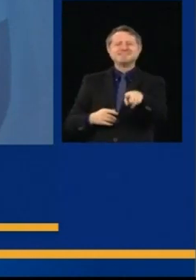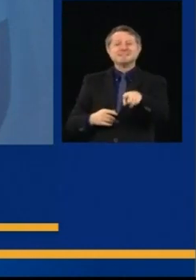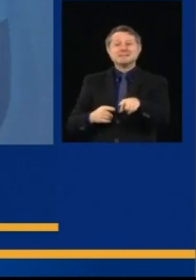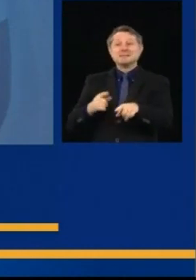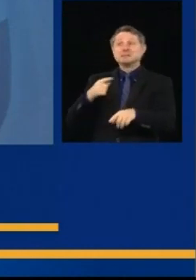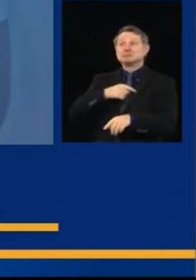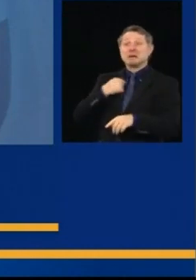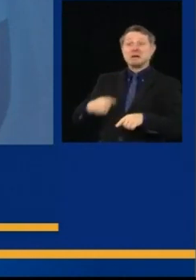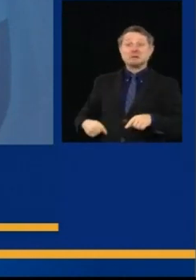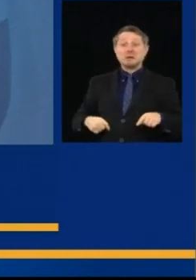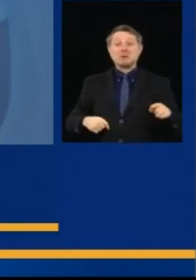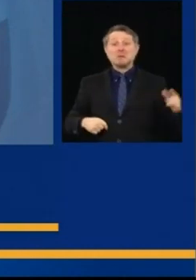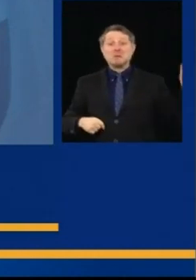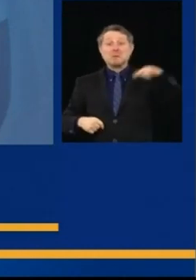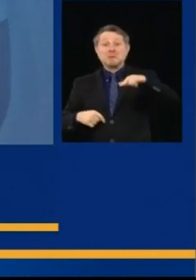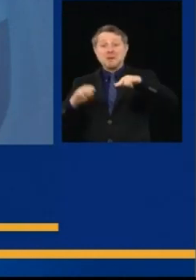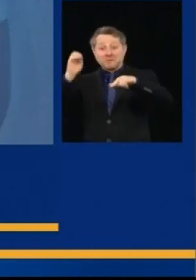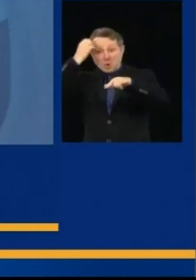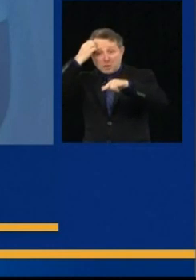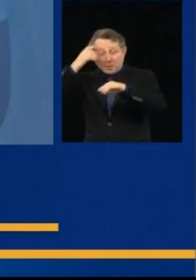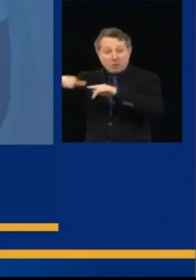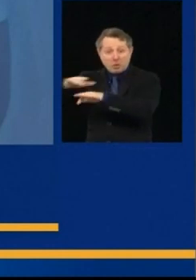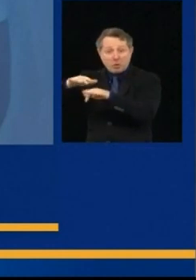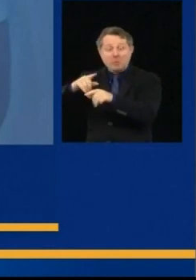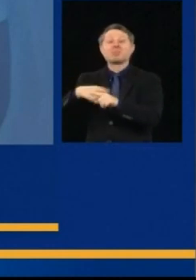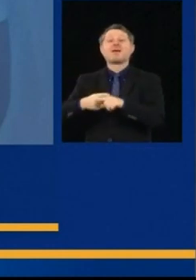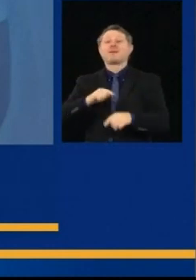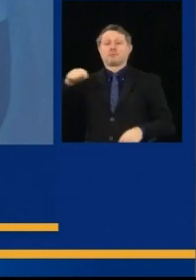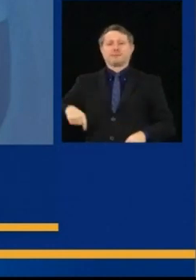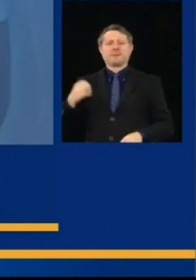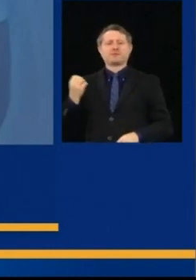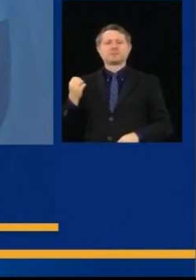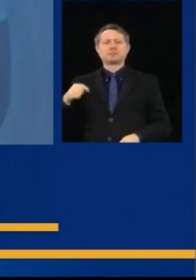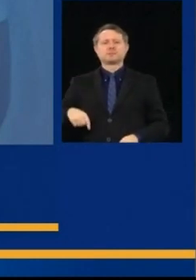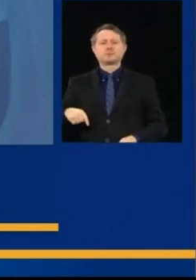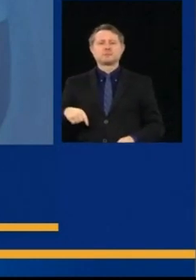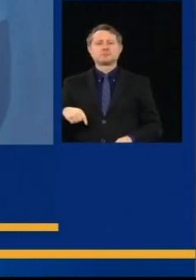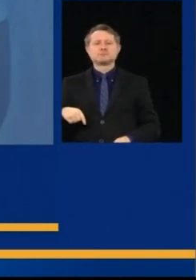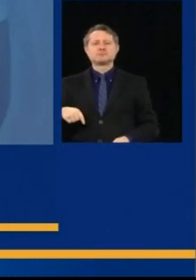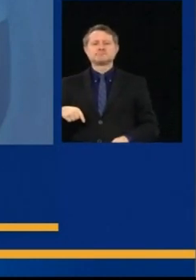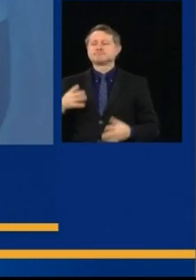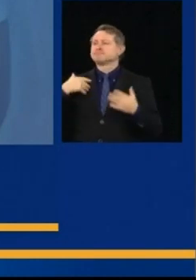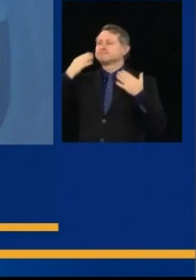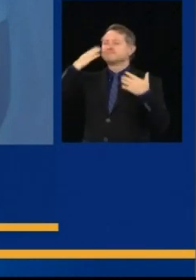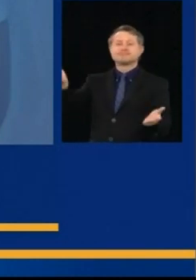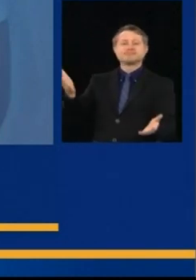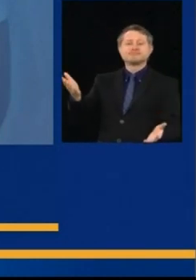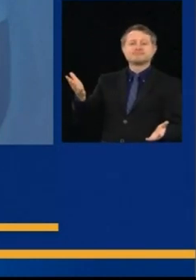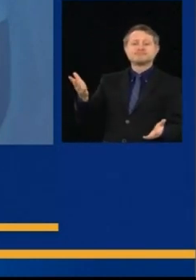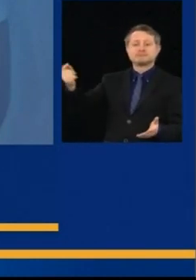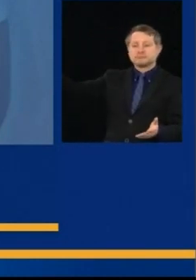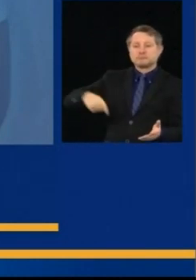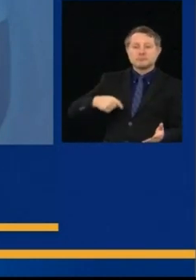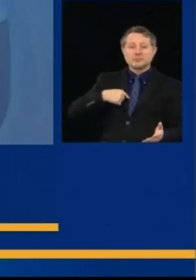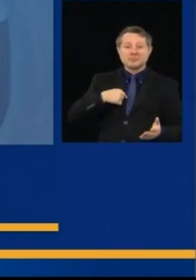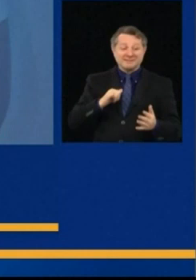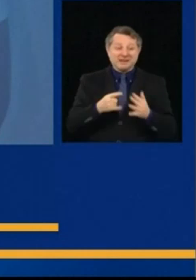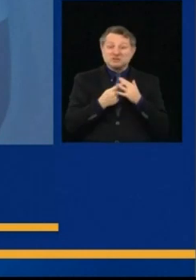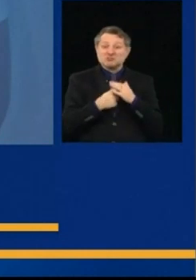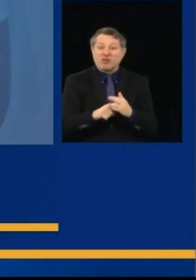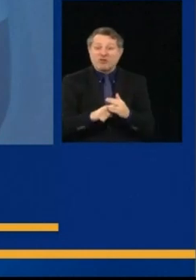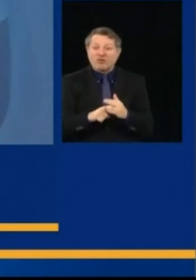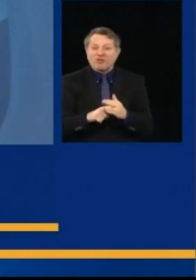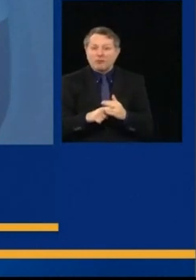Europe. No one knew. When this started, once you have the